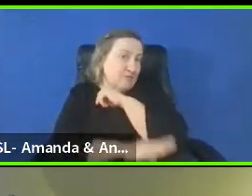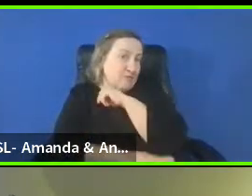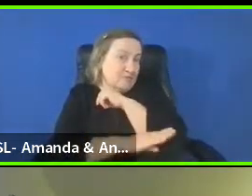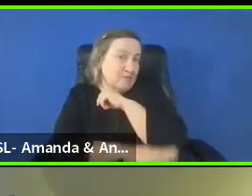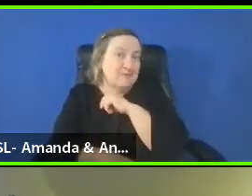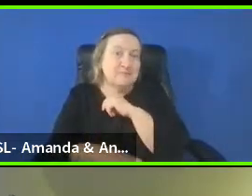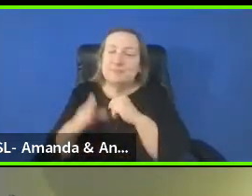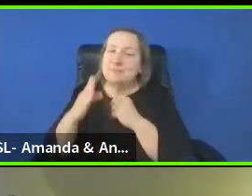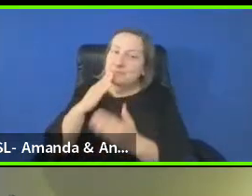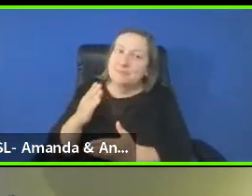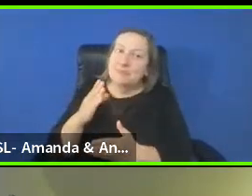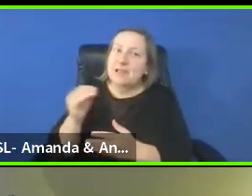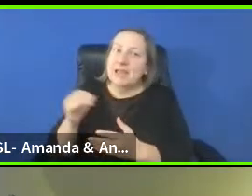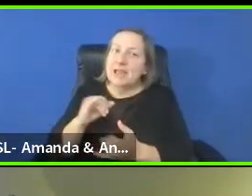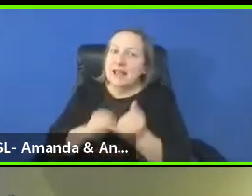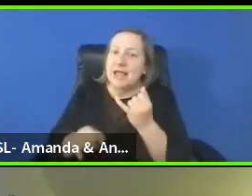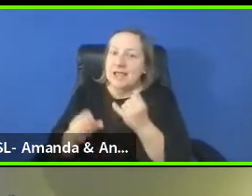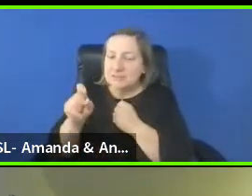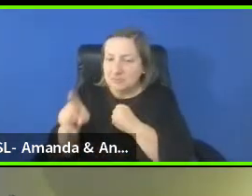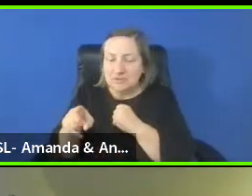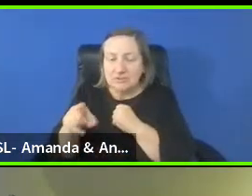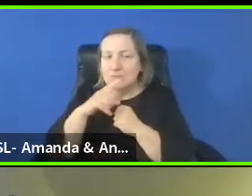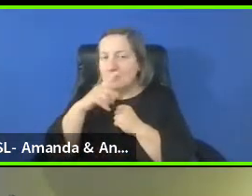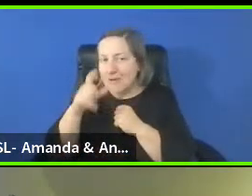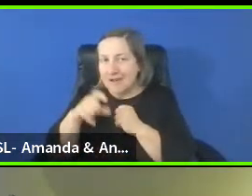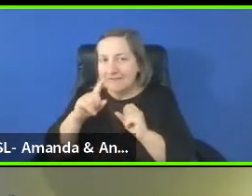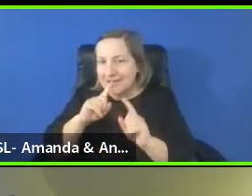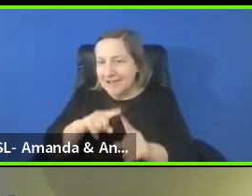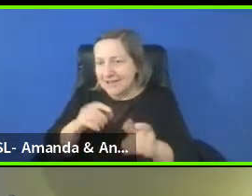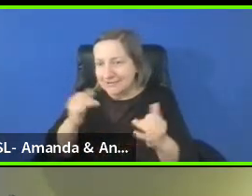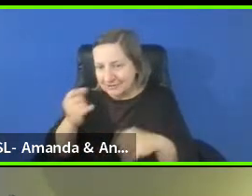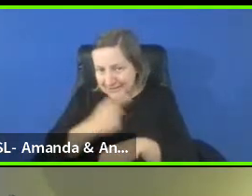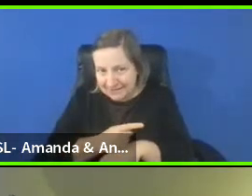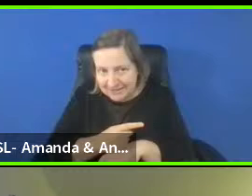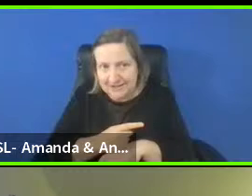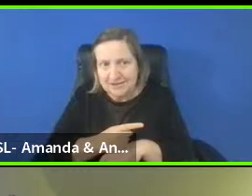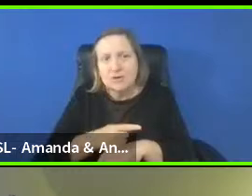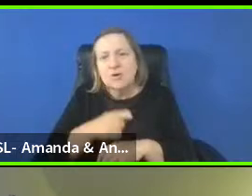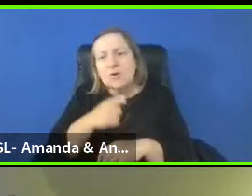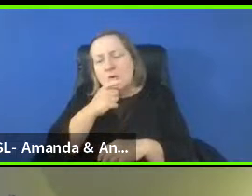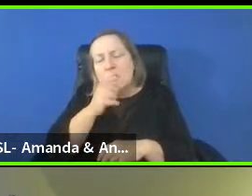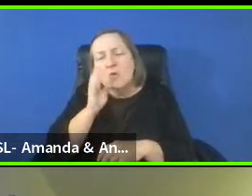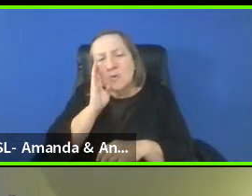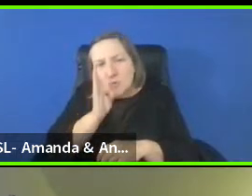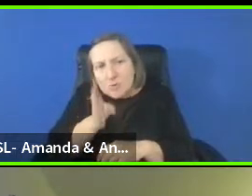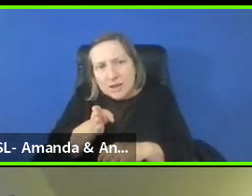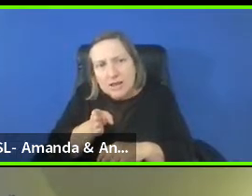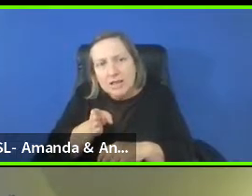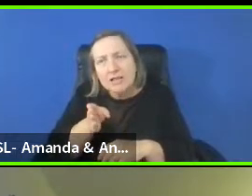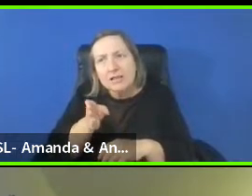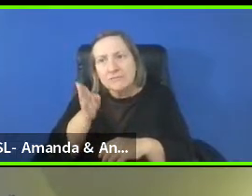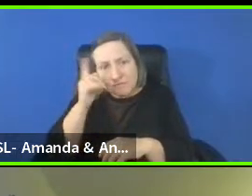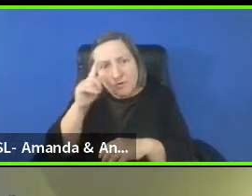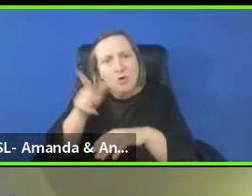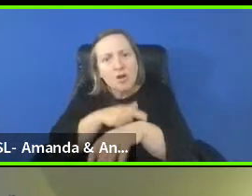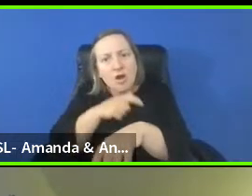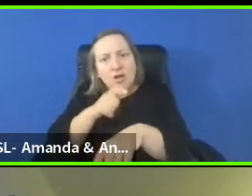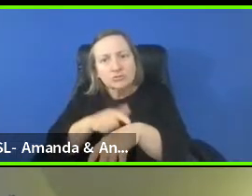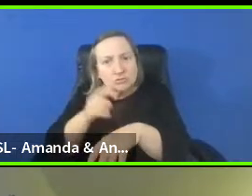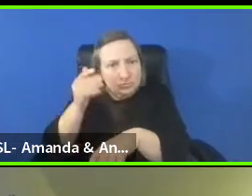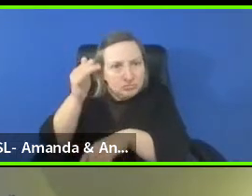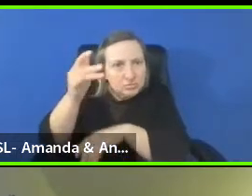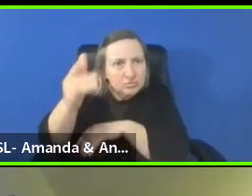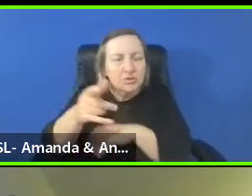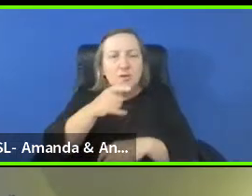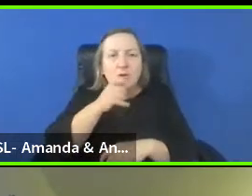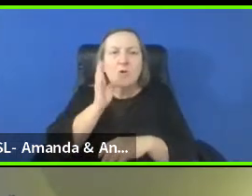Thank you. And just the last question, which you don't have to answer today, is who's going to be in the long term, who is going to be